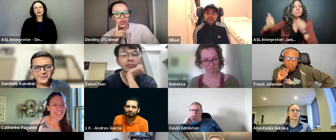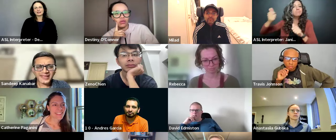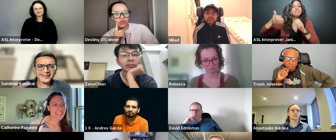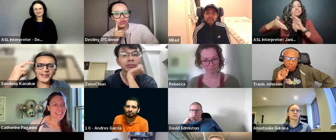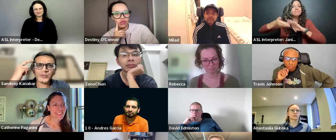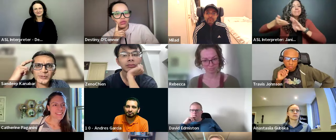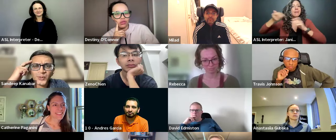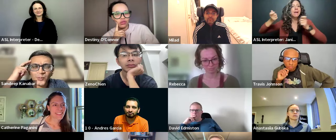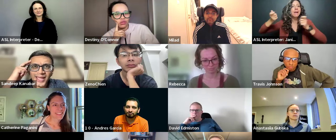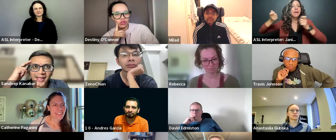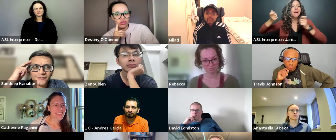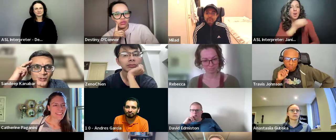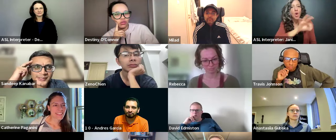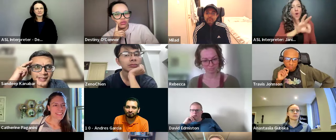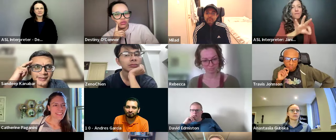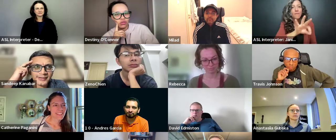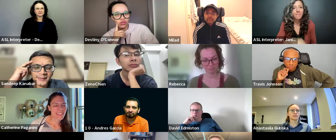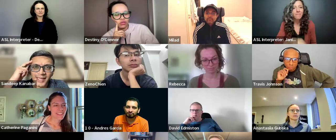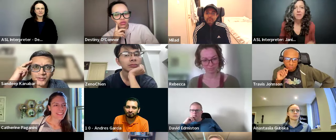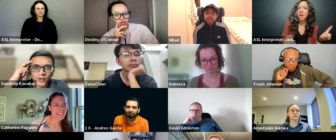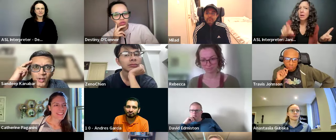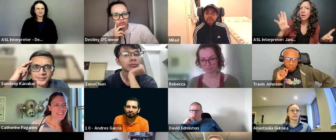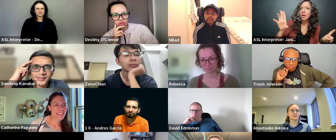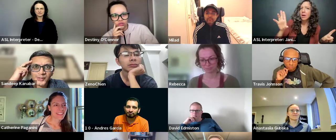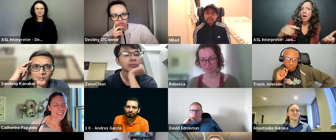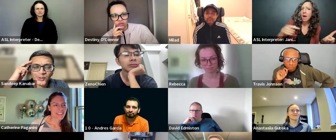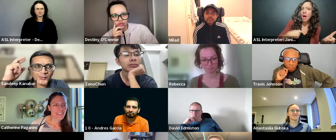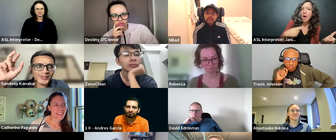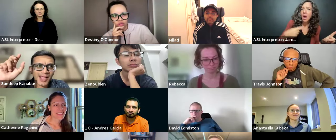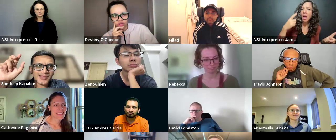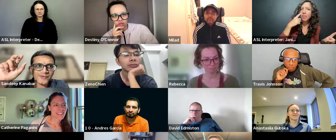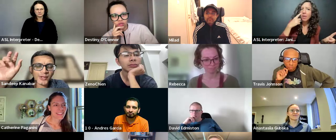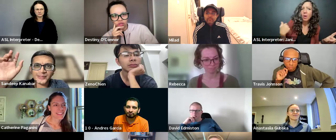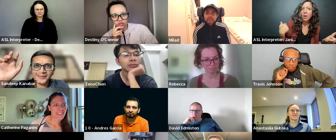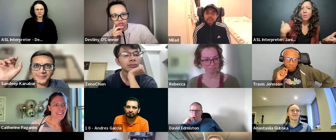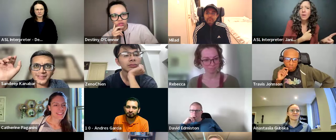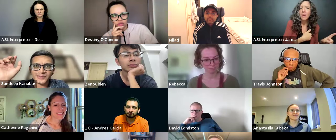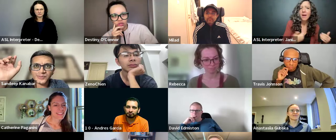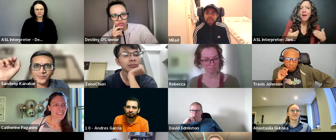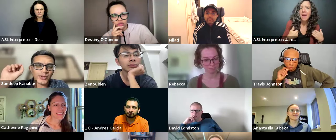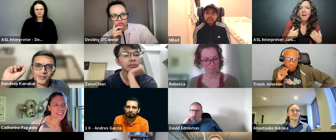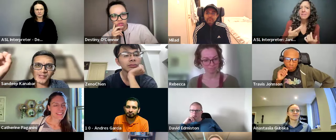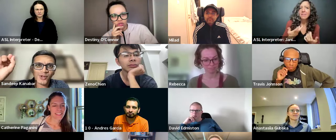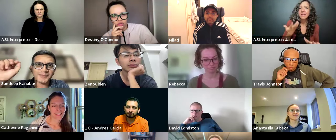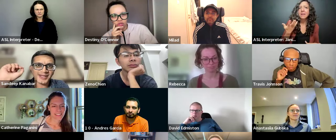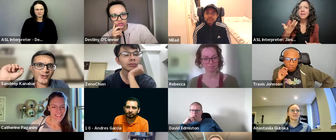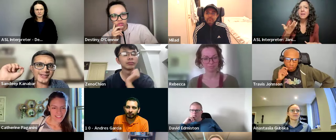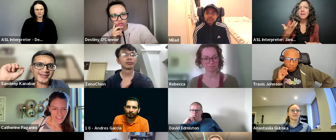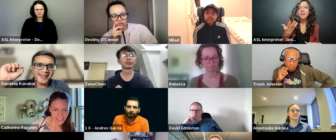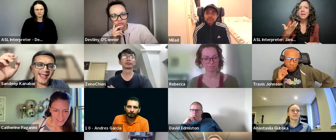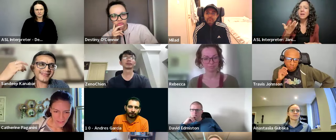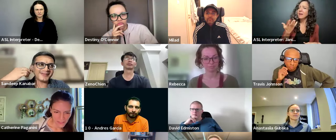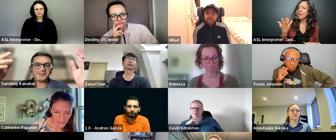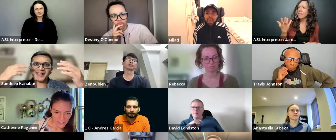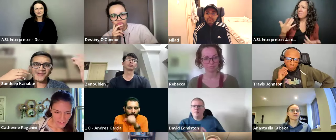Is it then about, no, we have those ship country back comms. So during the last 5 or 10 minutes, we always stop the